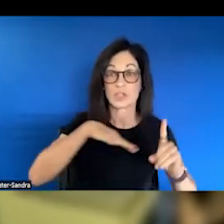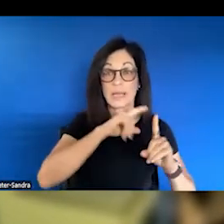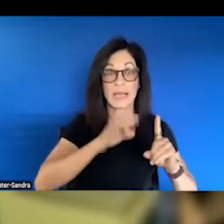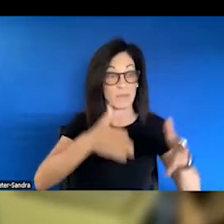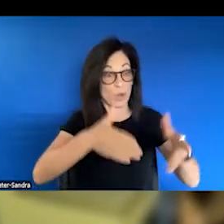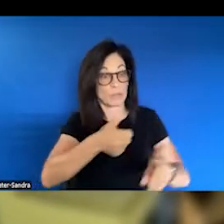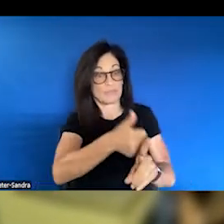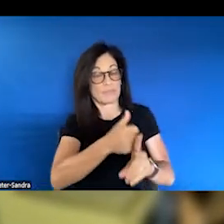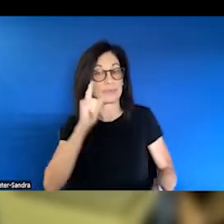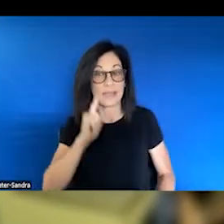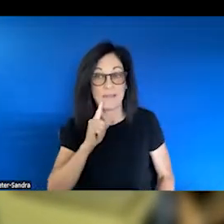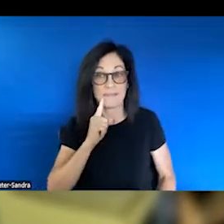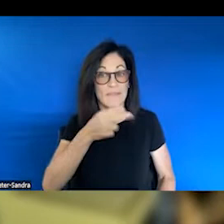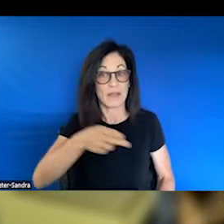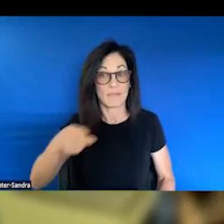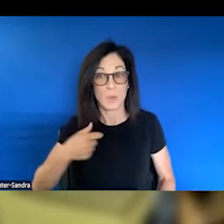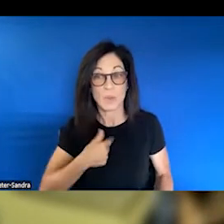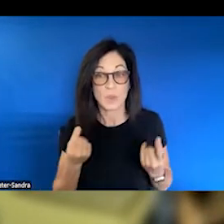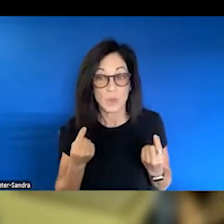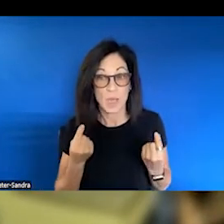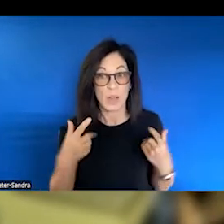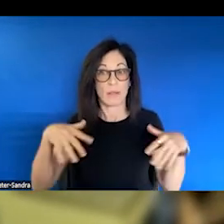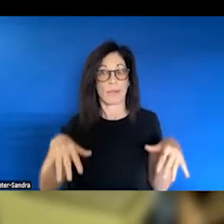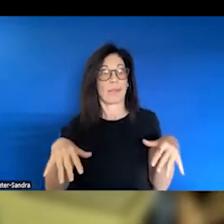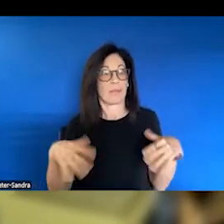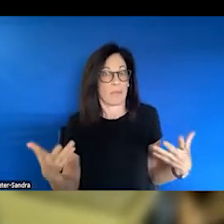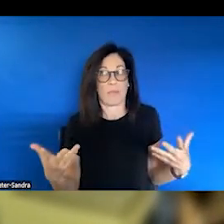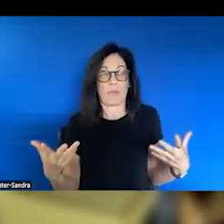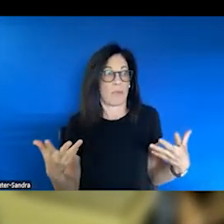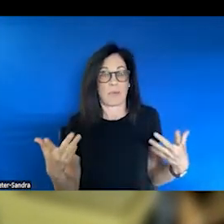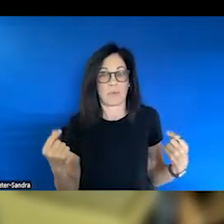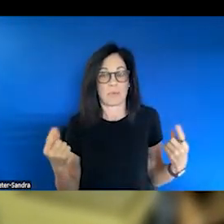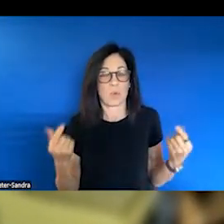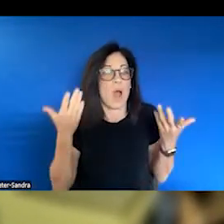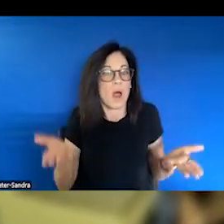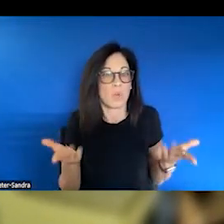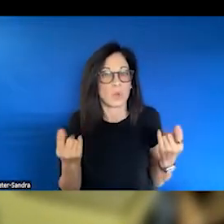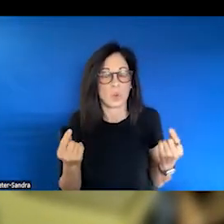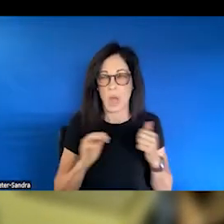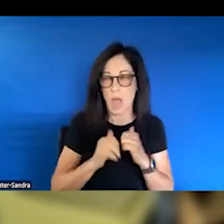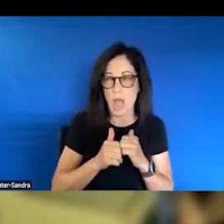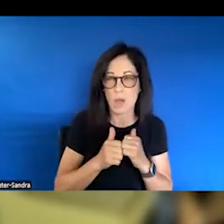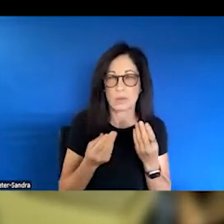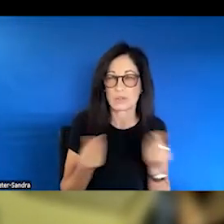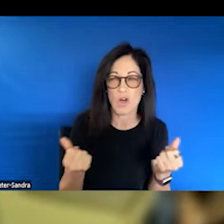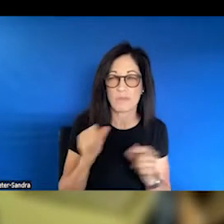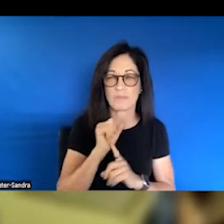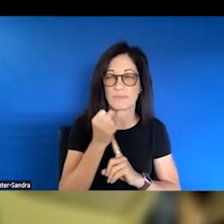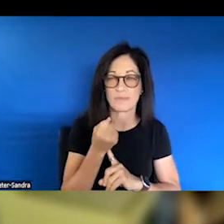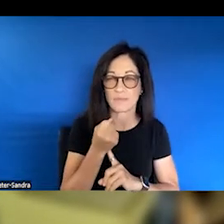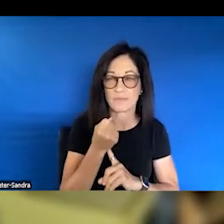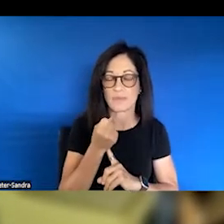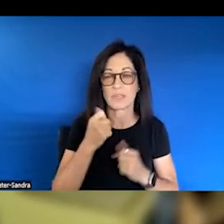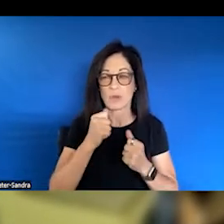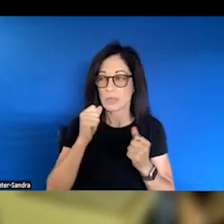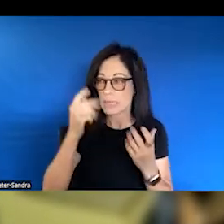hard of hearing, we were kind of like a deer in headlights, didn't know what to do and how are we going to resolve this, trying to find a way